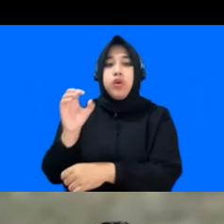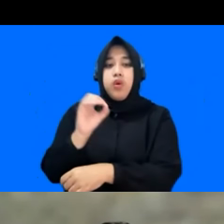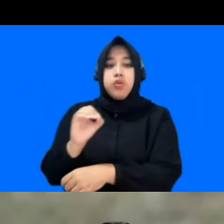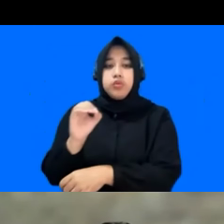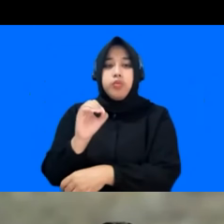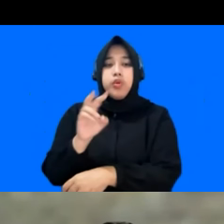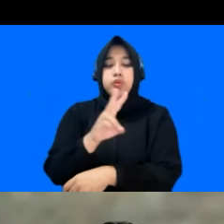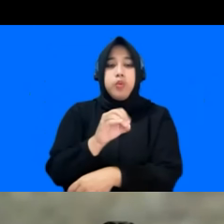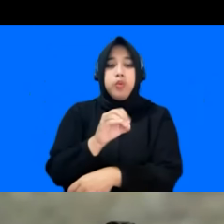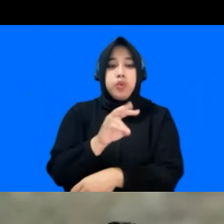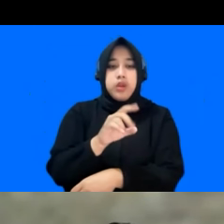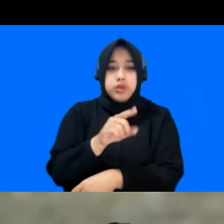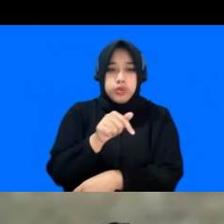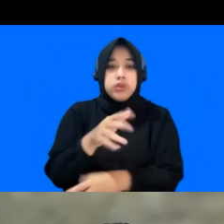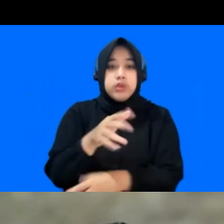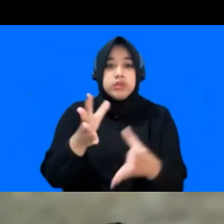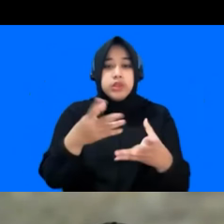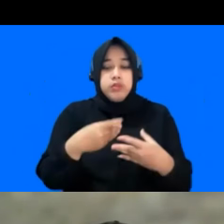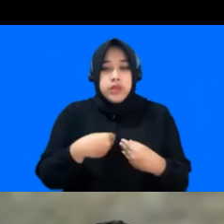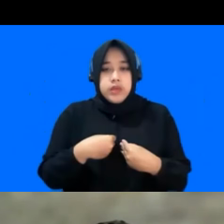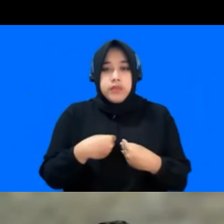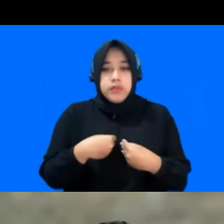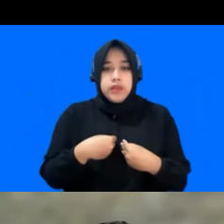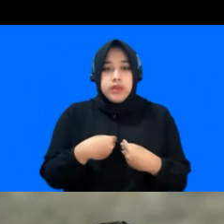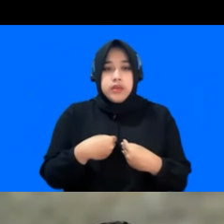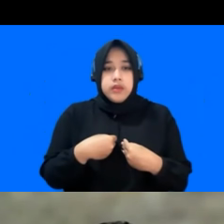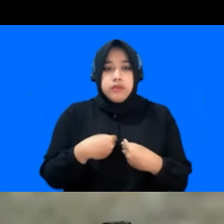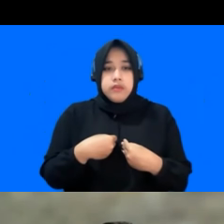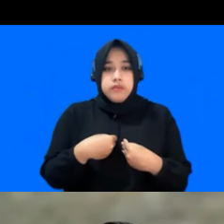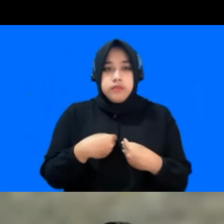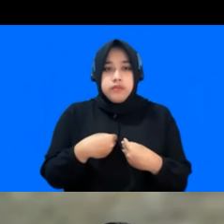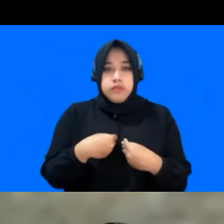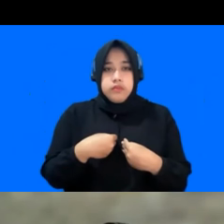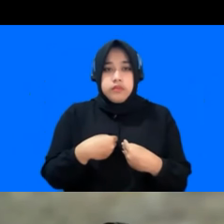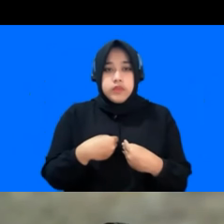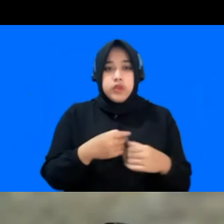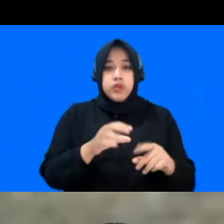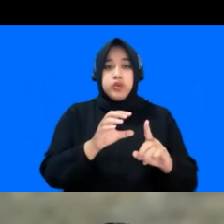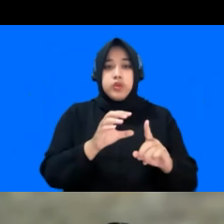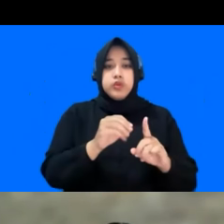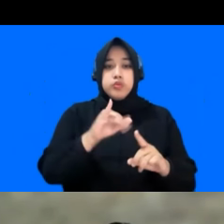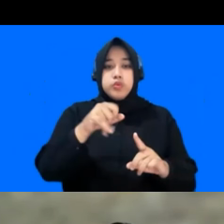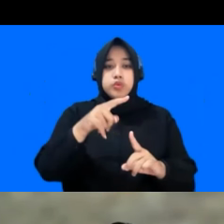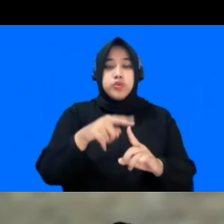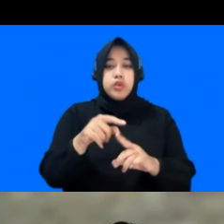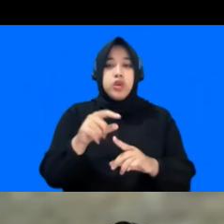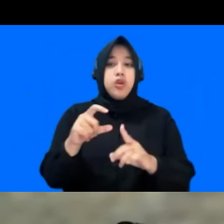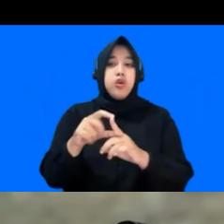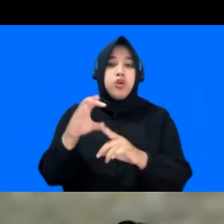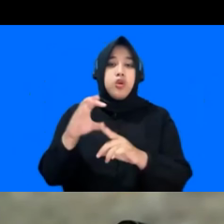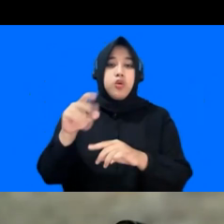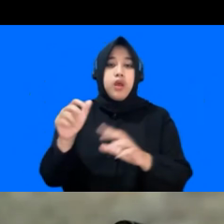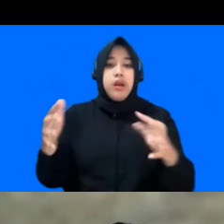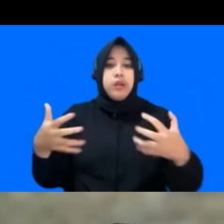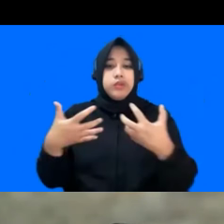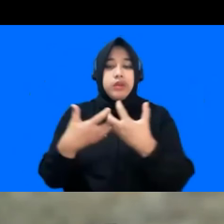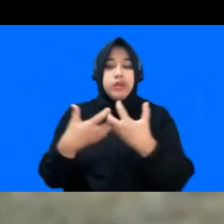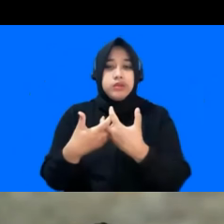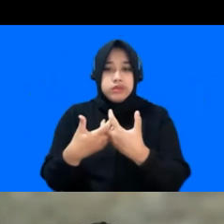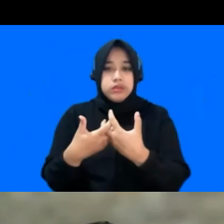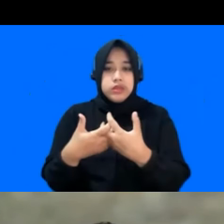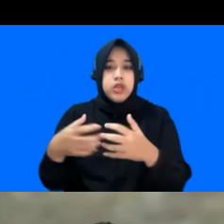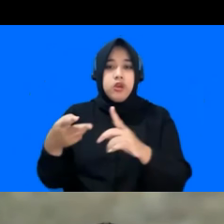we were endorsed to receive $10 million for execution from the Adaptation Fund. And in September 2022, so